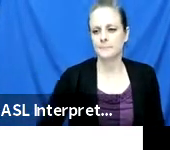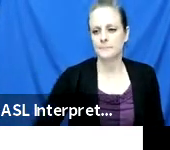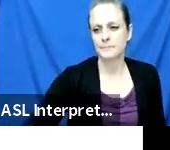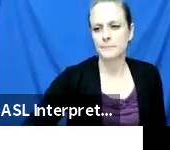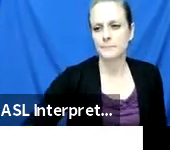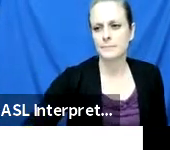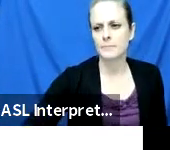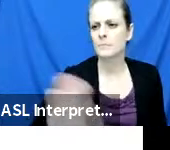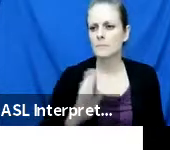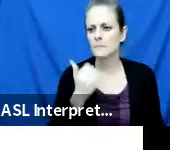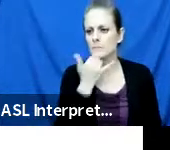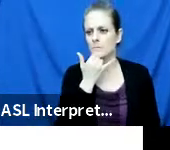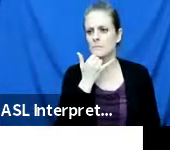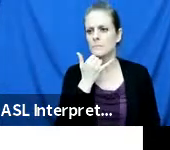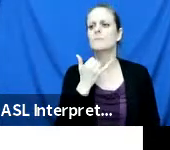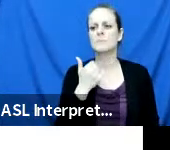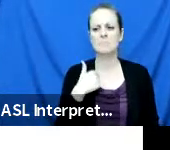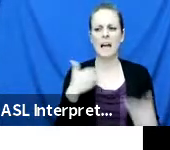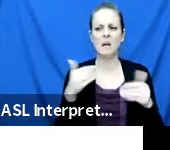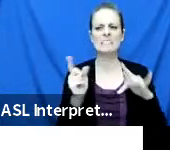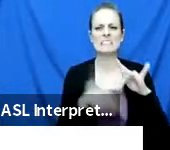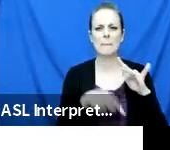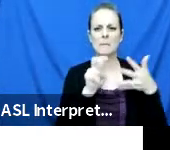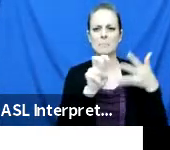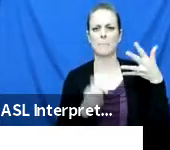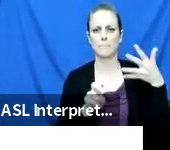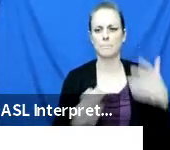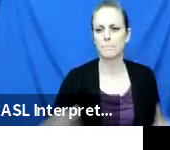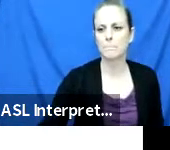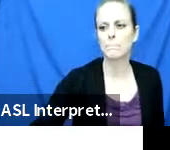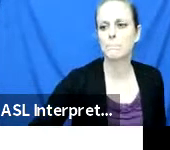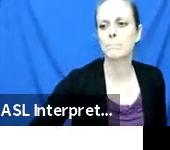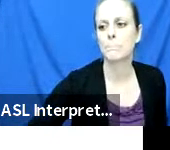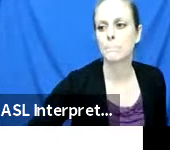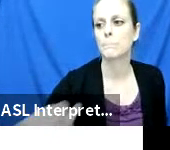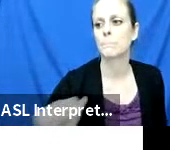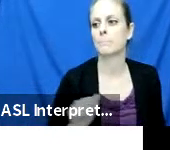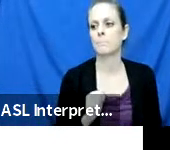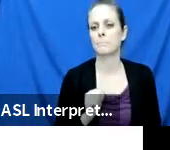actually, I think I'm gonna go ahead and skip this slide and go to the following slide.